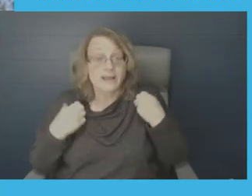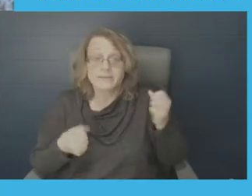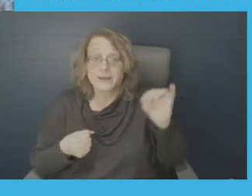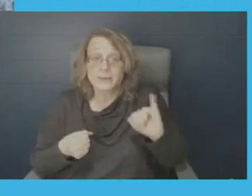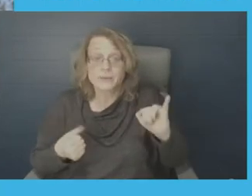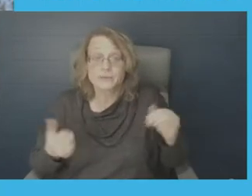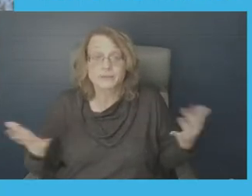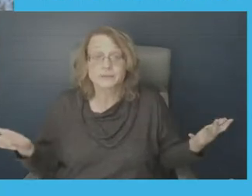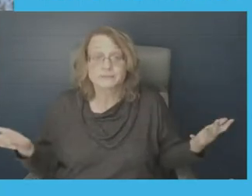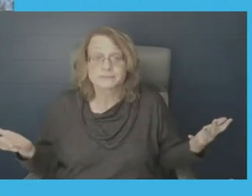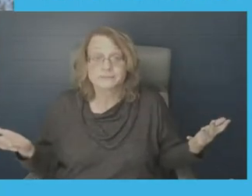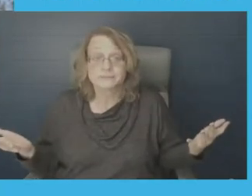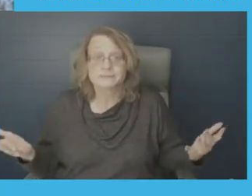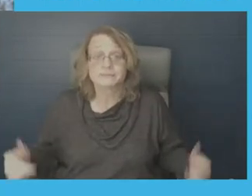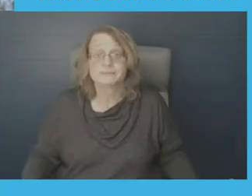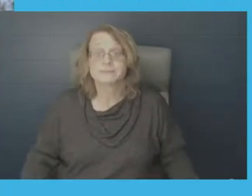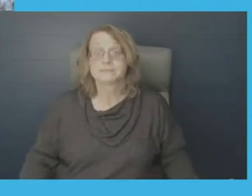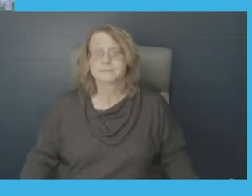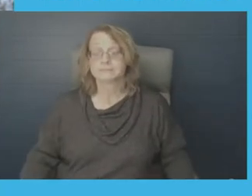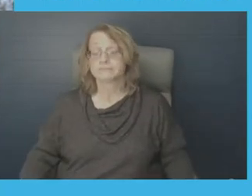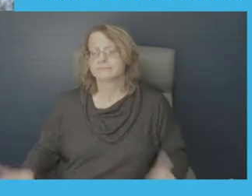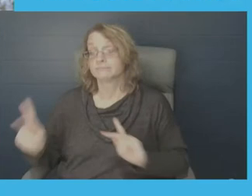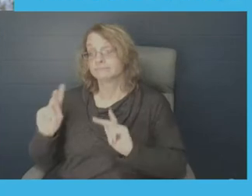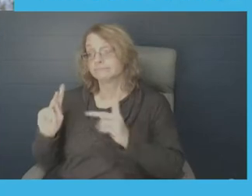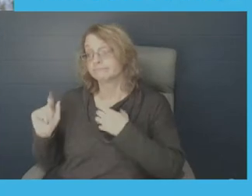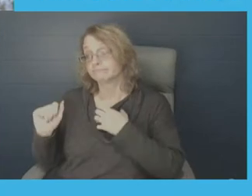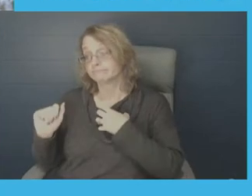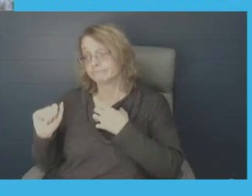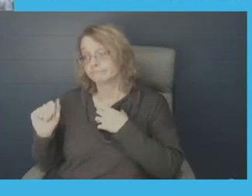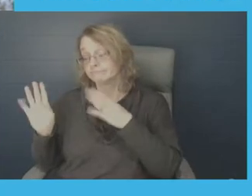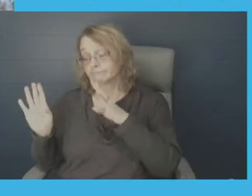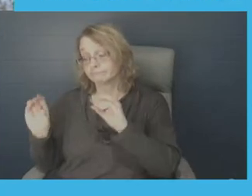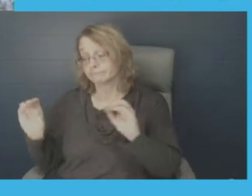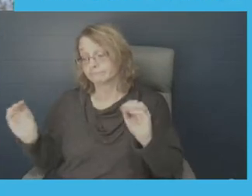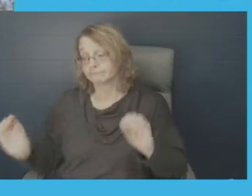have a job, you have health care.